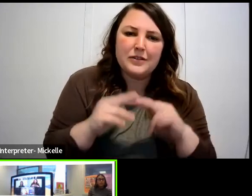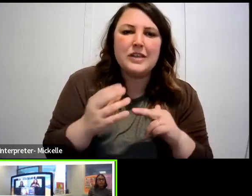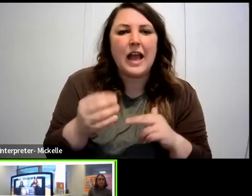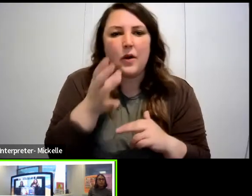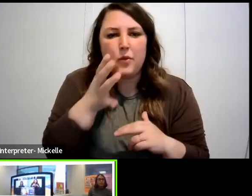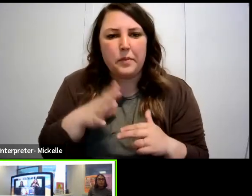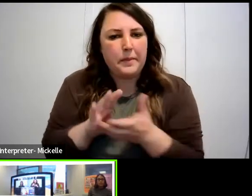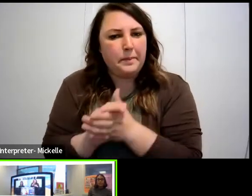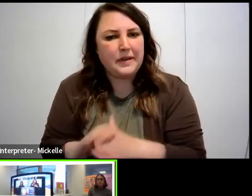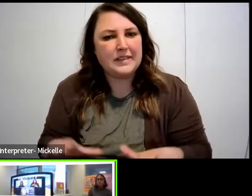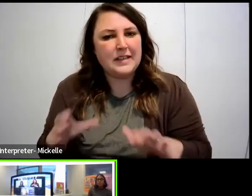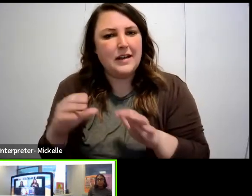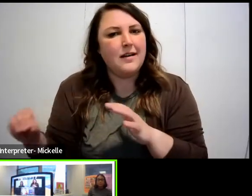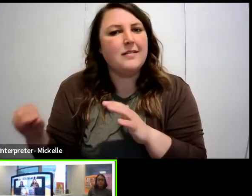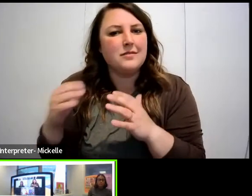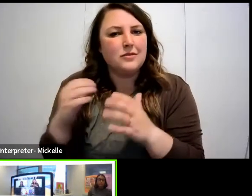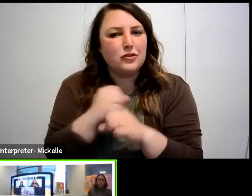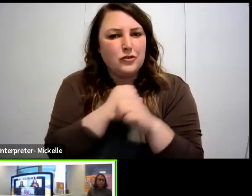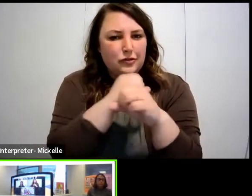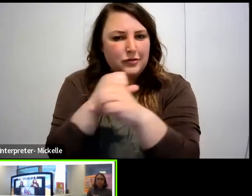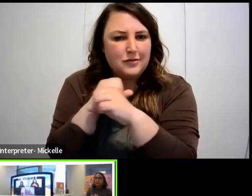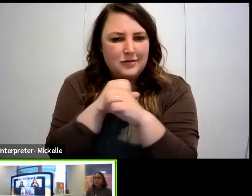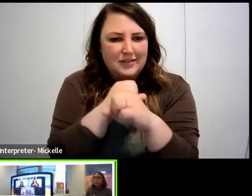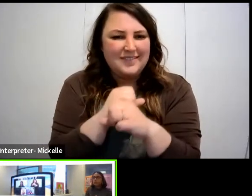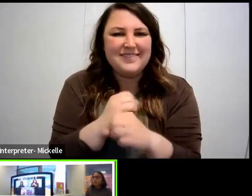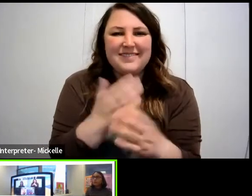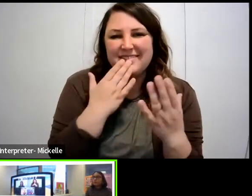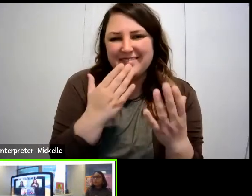about. Thank you.